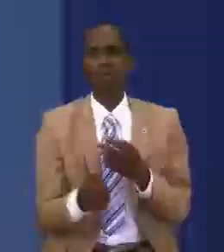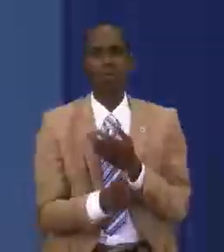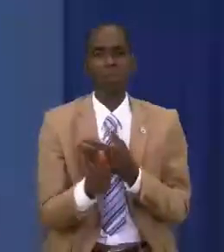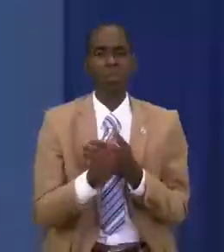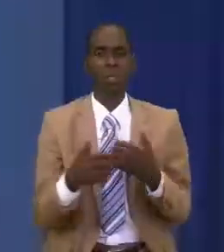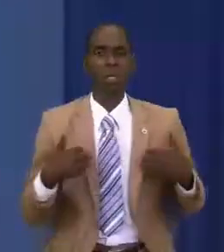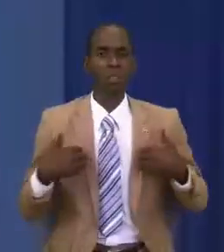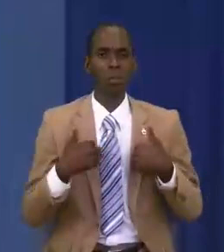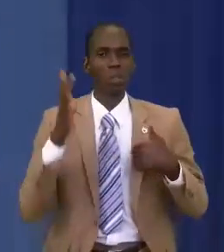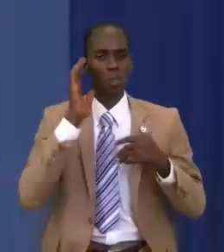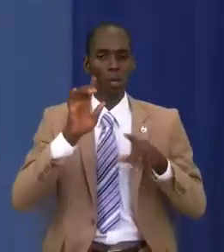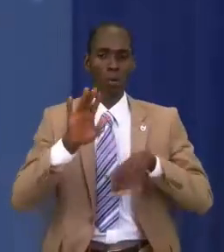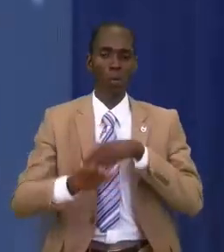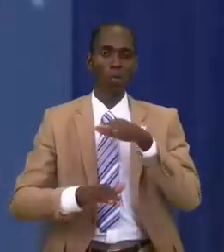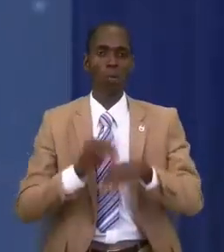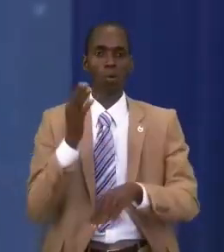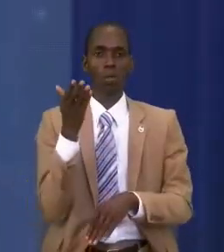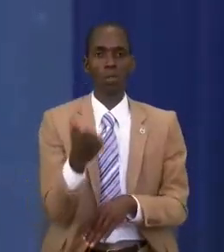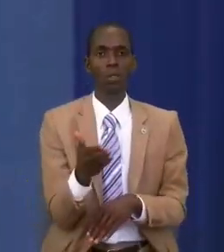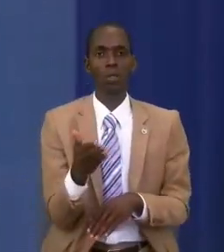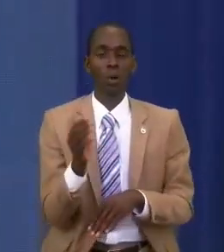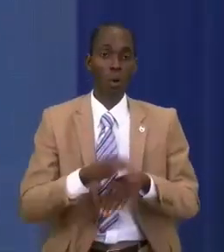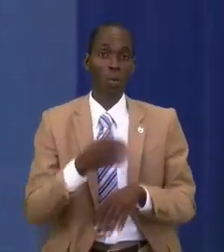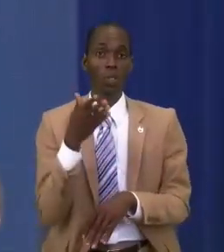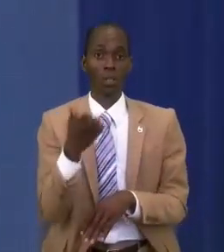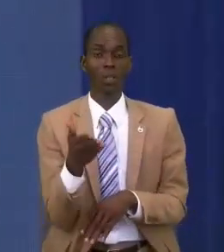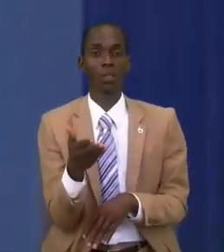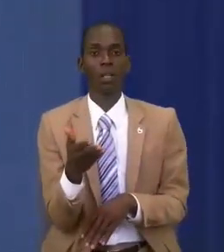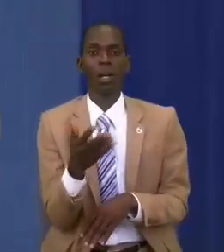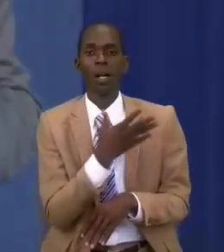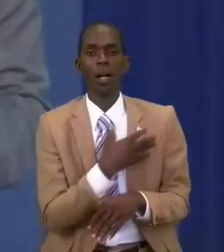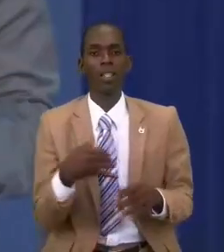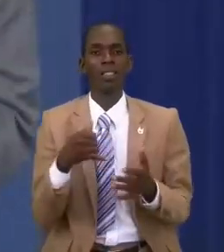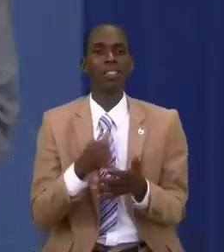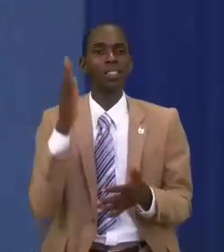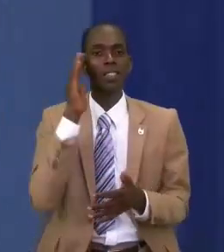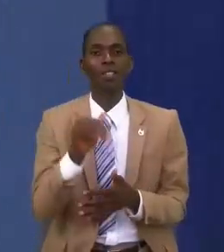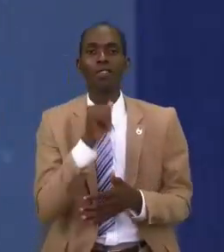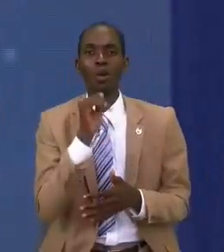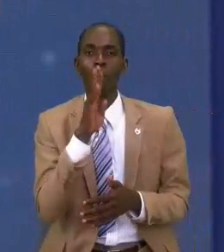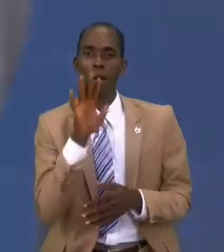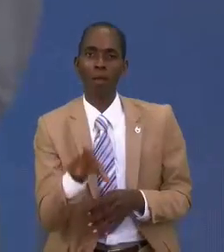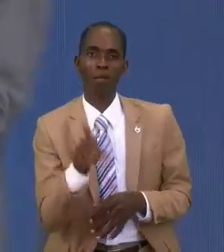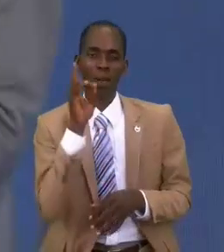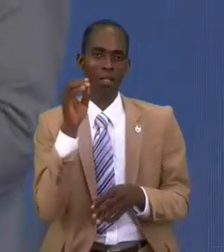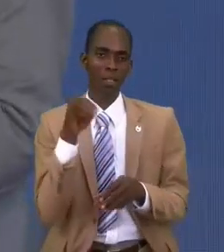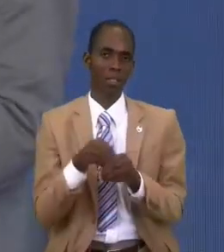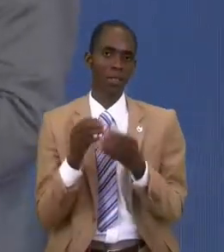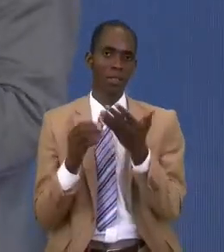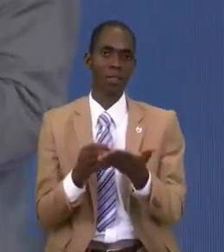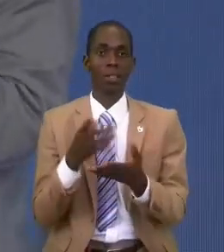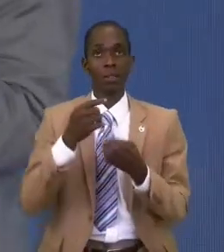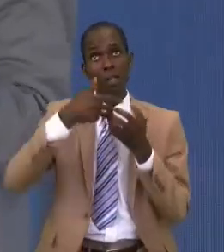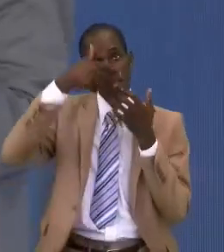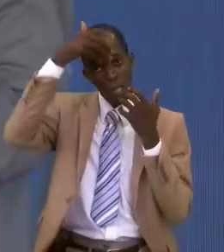up thereon, and shall not be found there. The lions, angry lions, and furious lions,